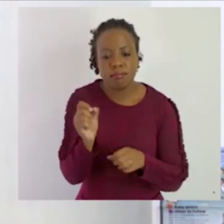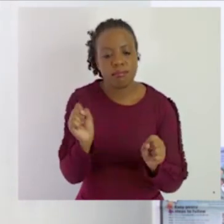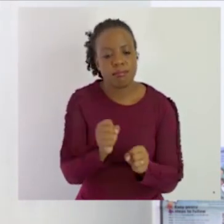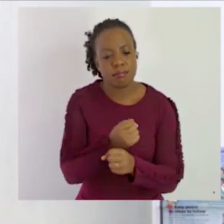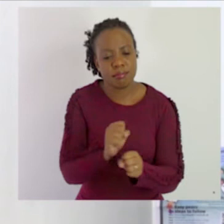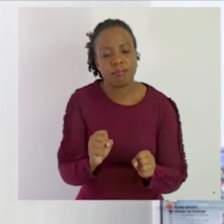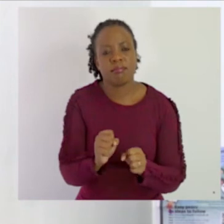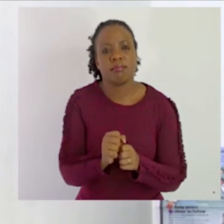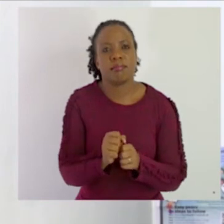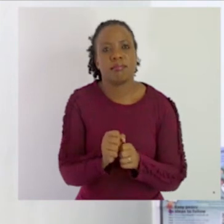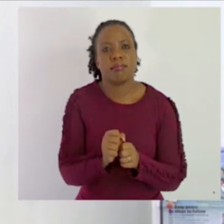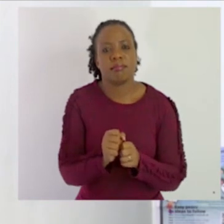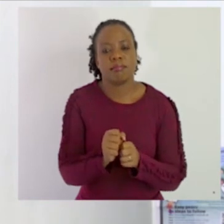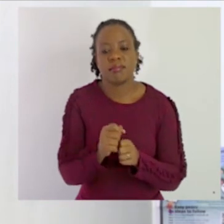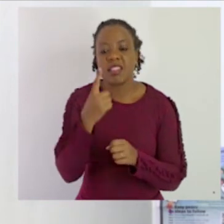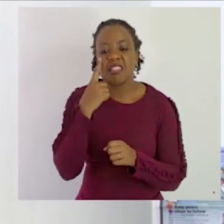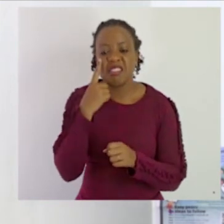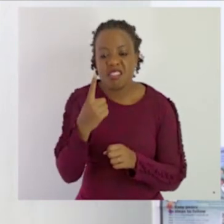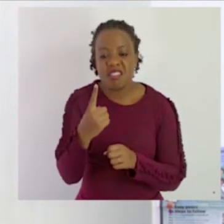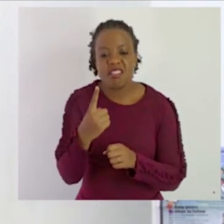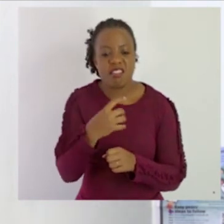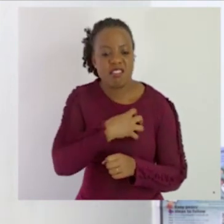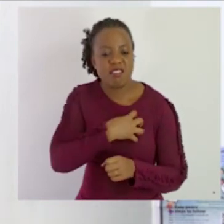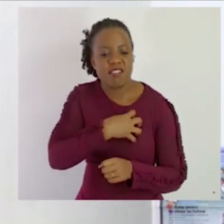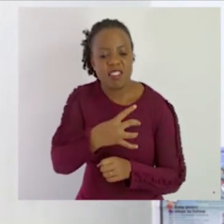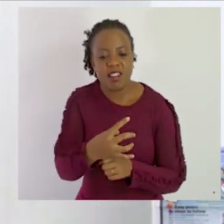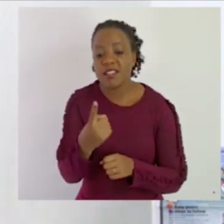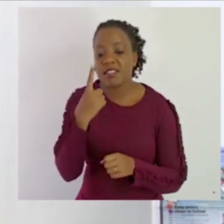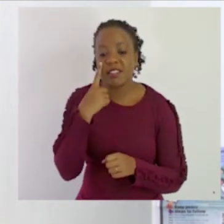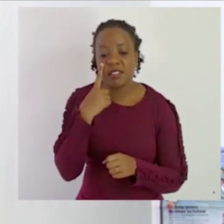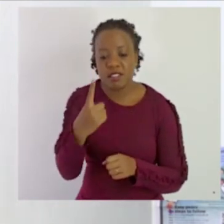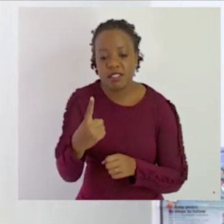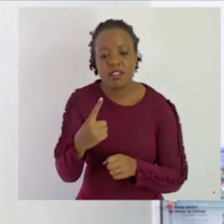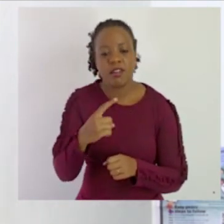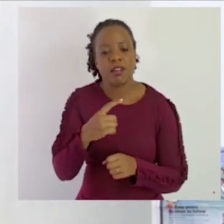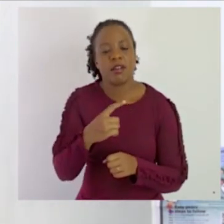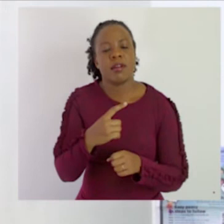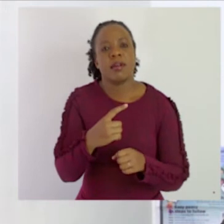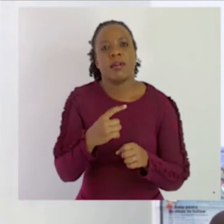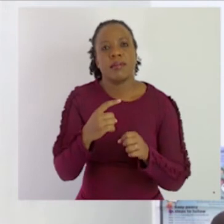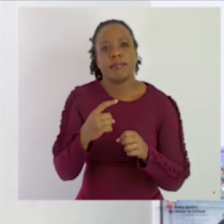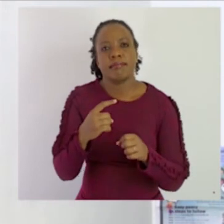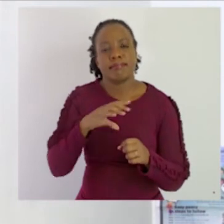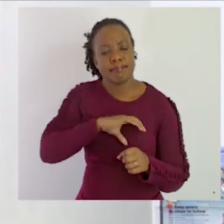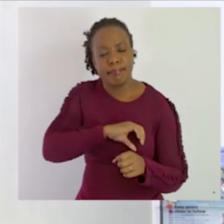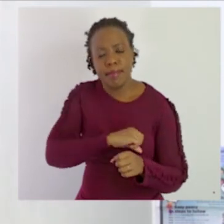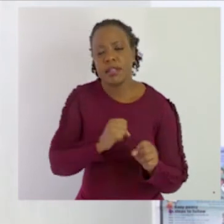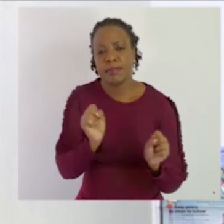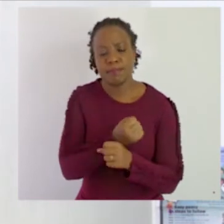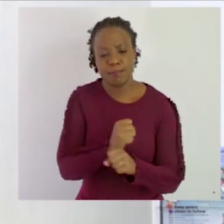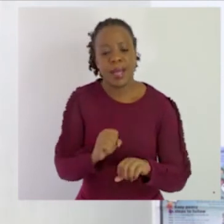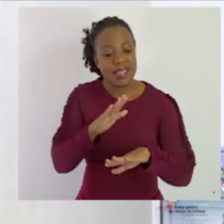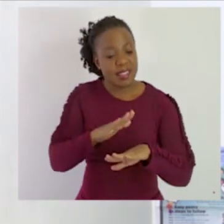see jealousy or patience. That's something abstract, something that we cannot touch. Right,